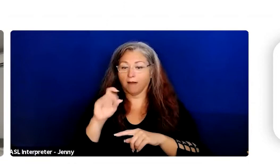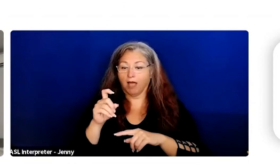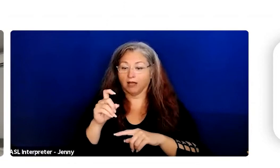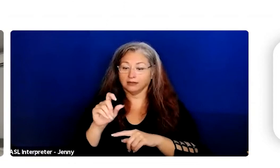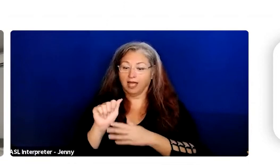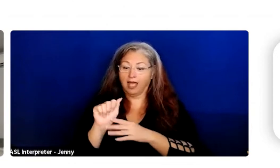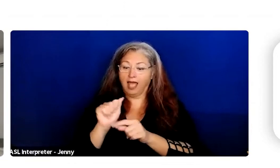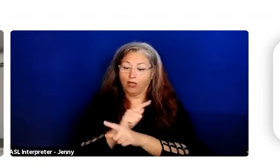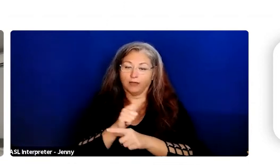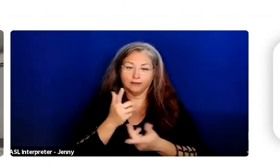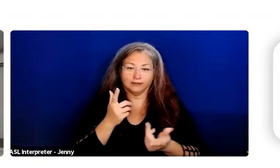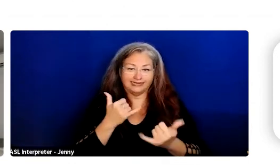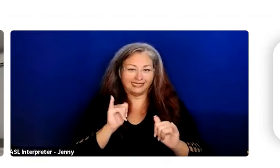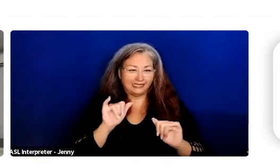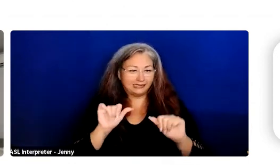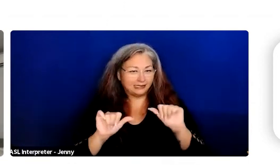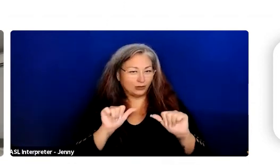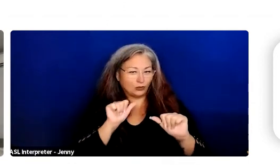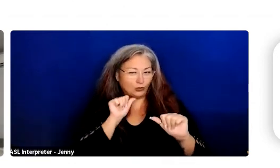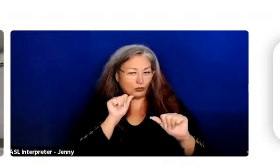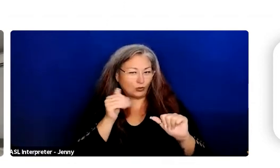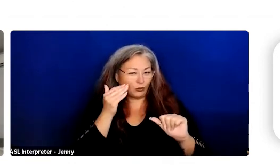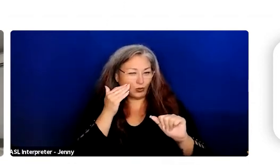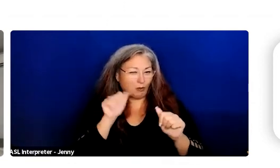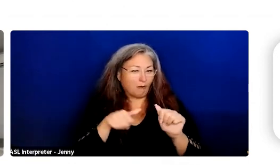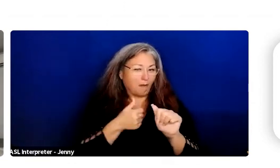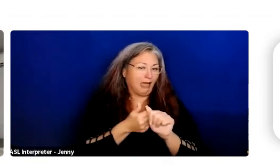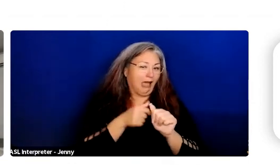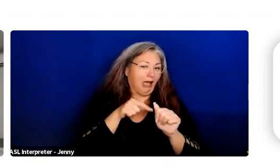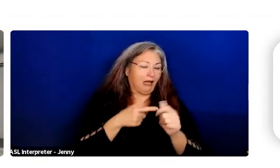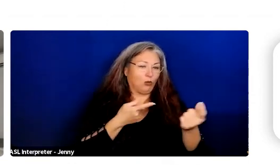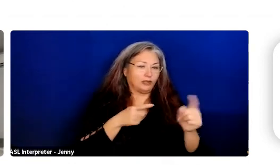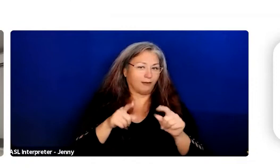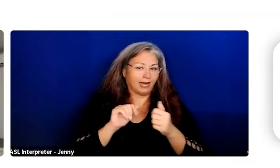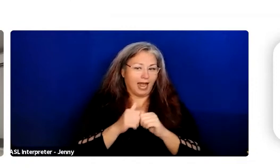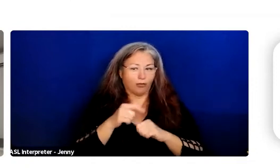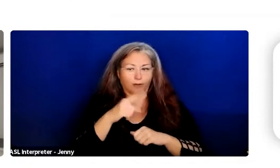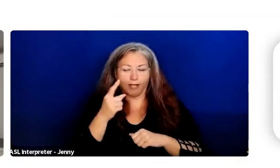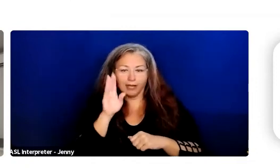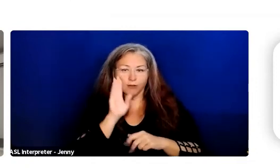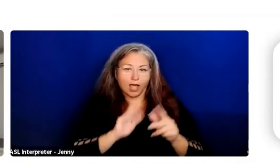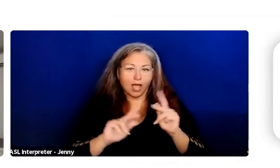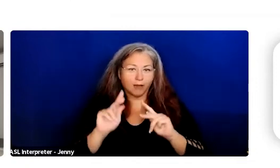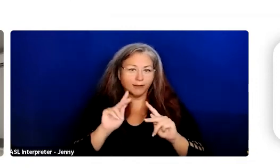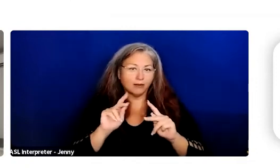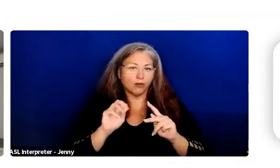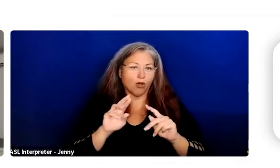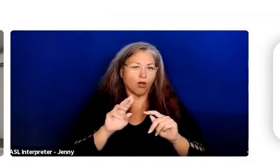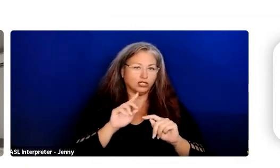we still don't really know what's happening and how Black and brown people or certain organizations that